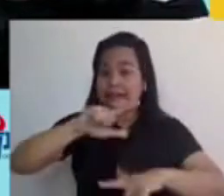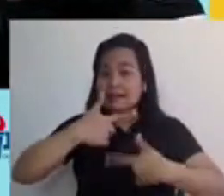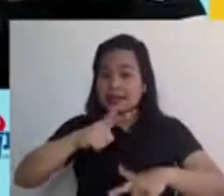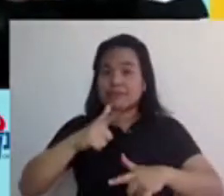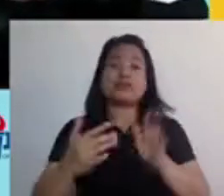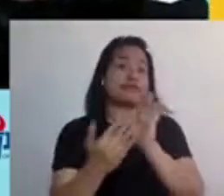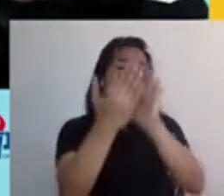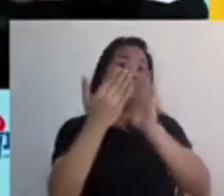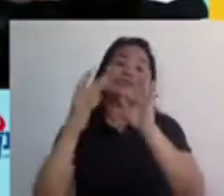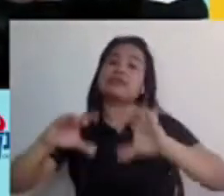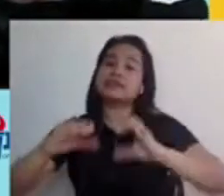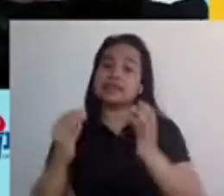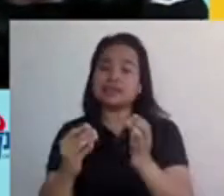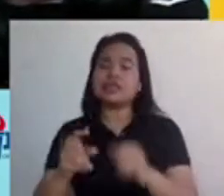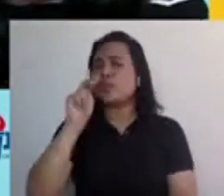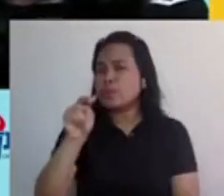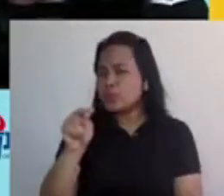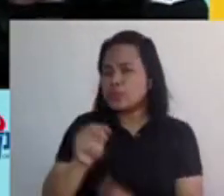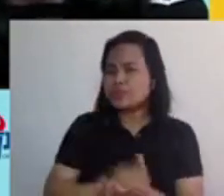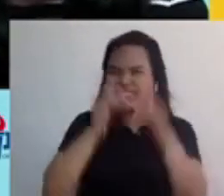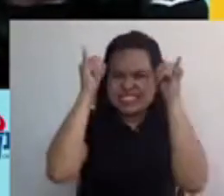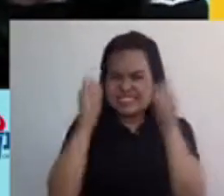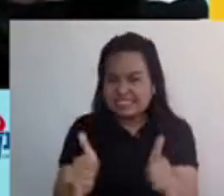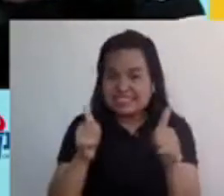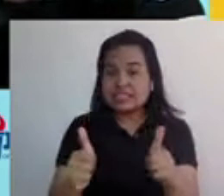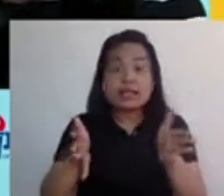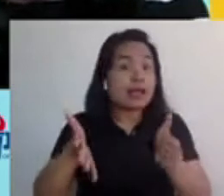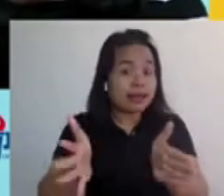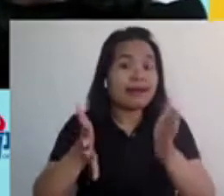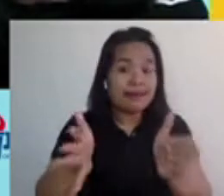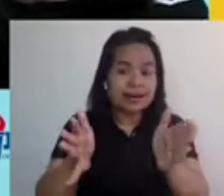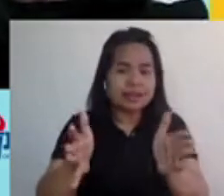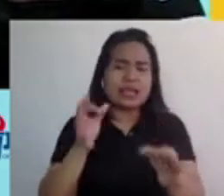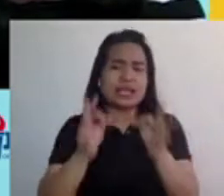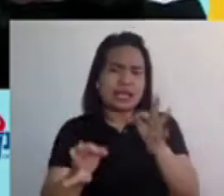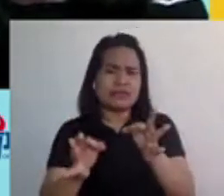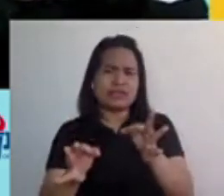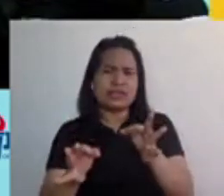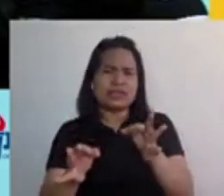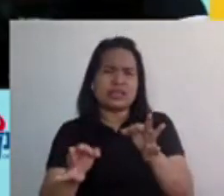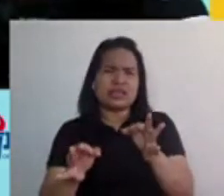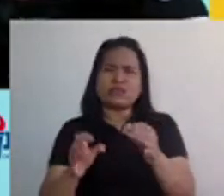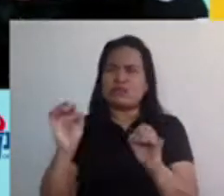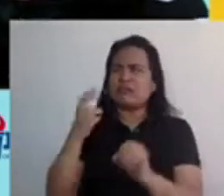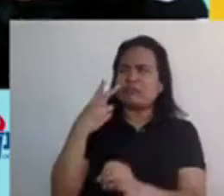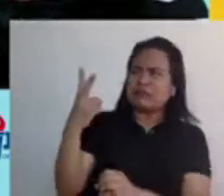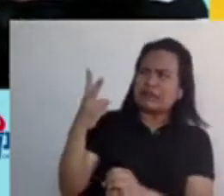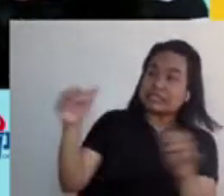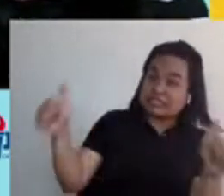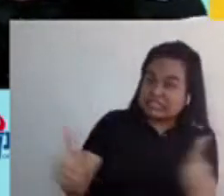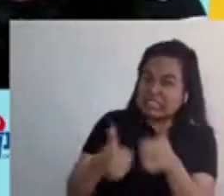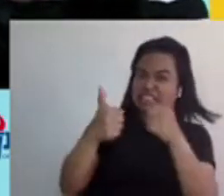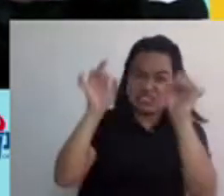we still encourage that if in case they can foresee any challenges or risks on the day of the conduct of